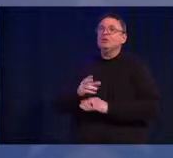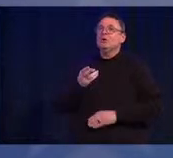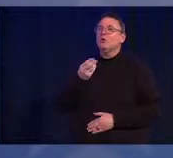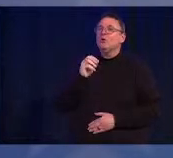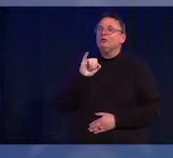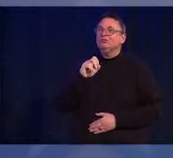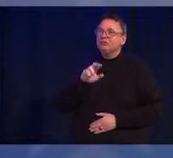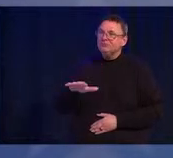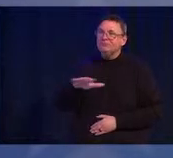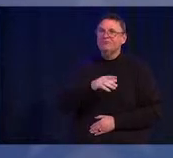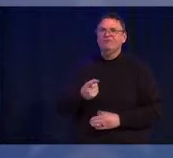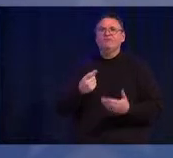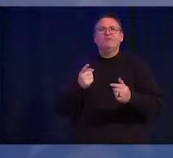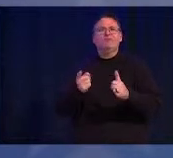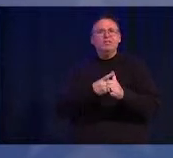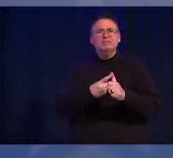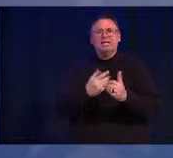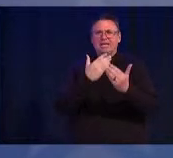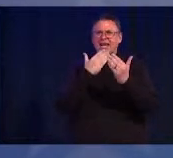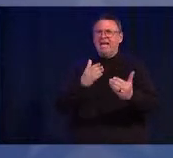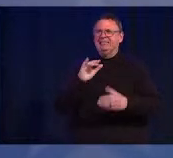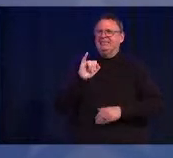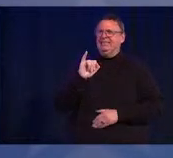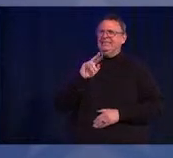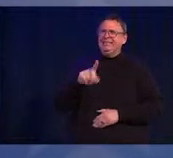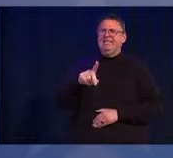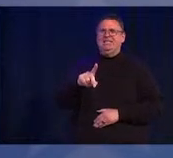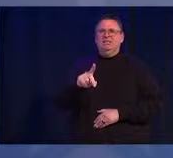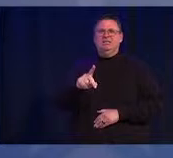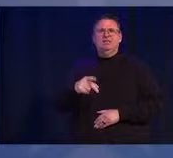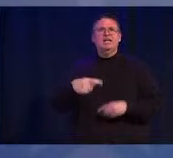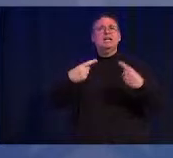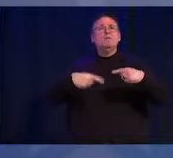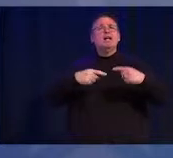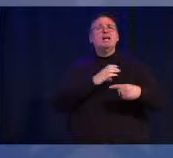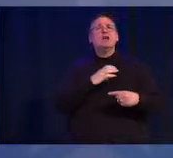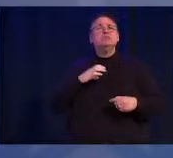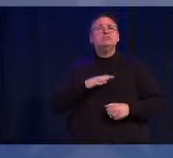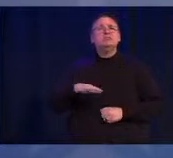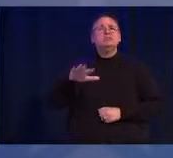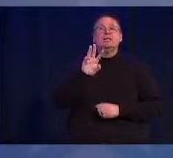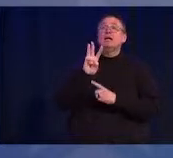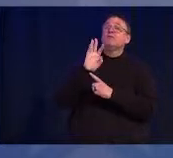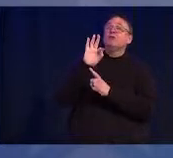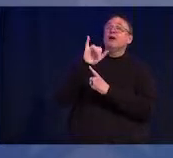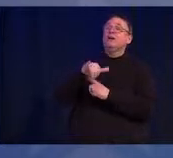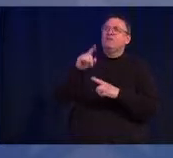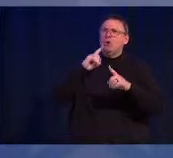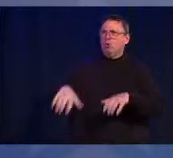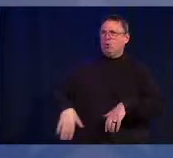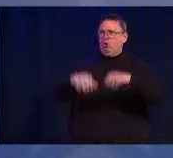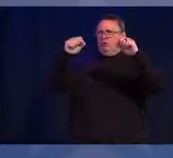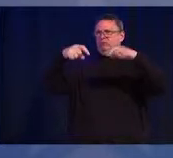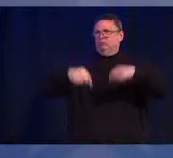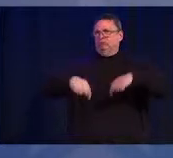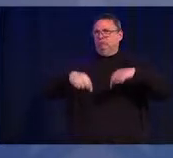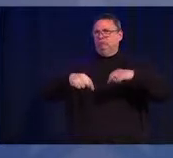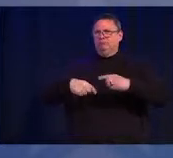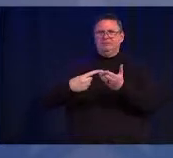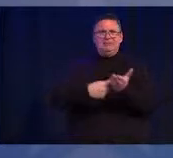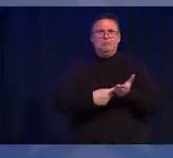Commission and WFYI for hosting this debate so that you, the voter, can have